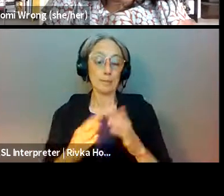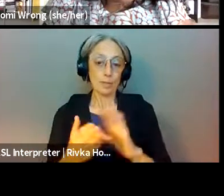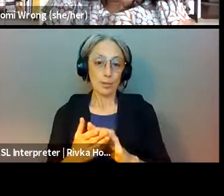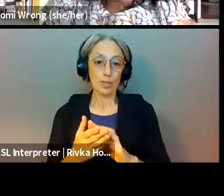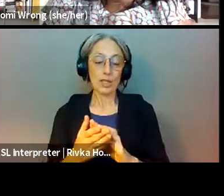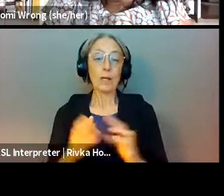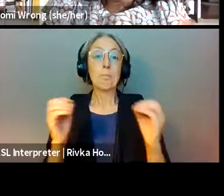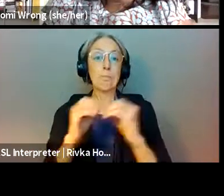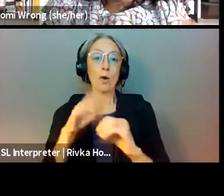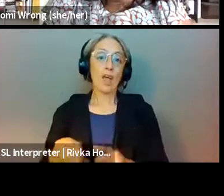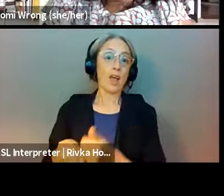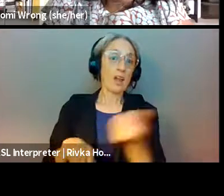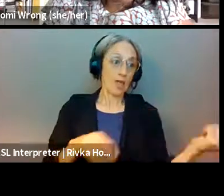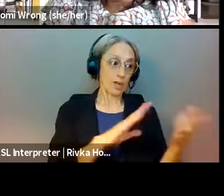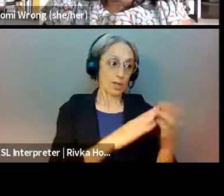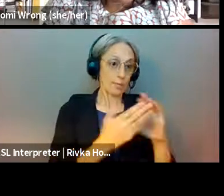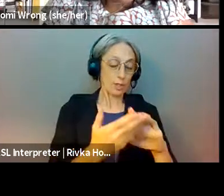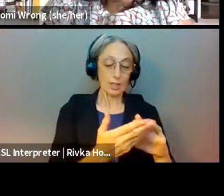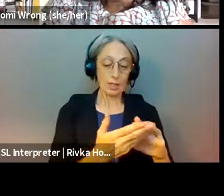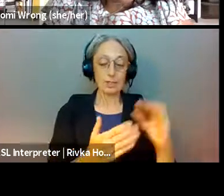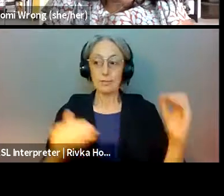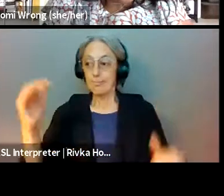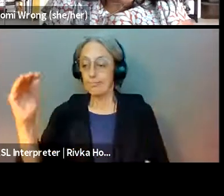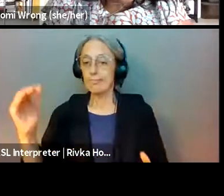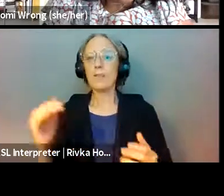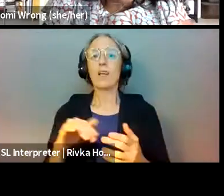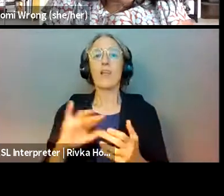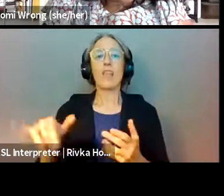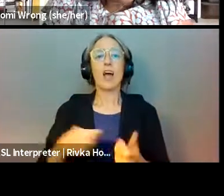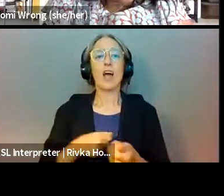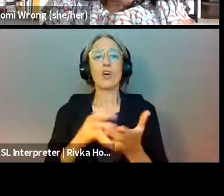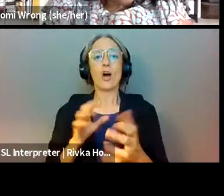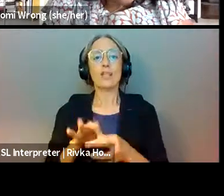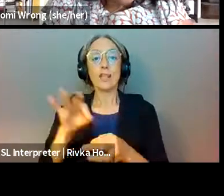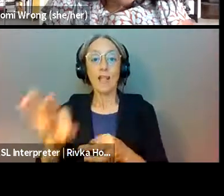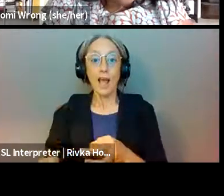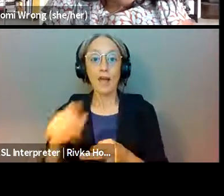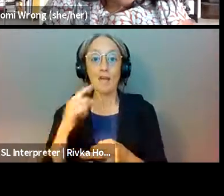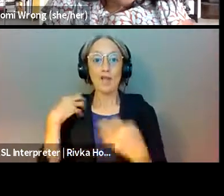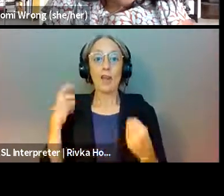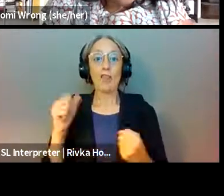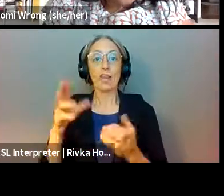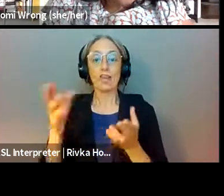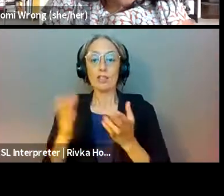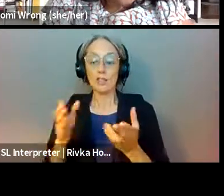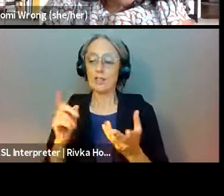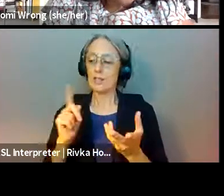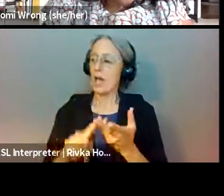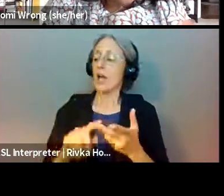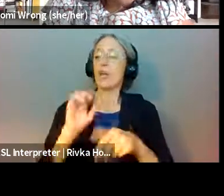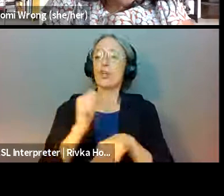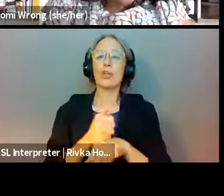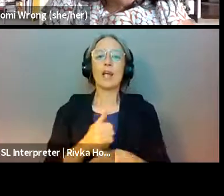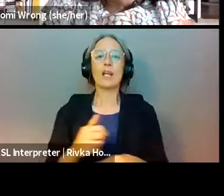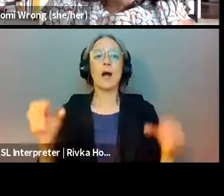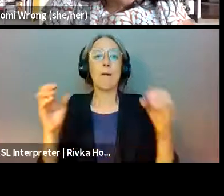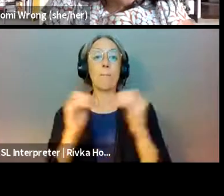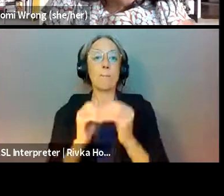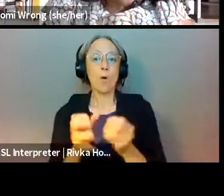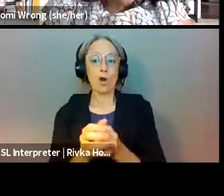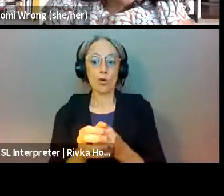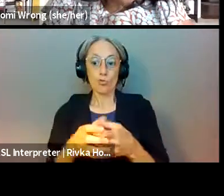has created delays in other healthcare services and has created a growing disabled population with long